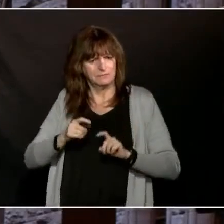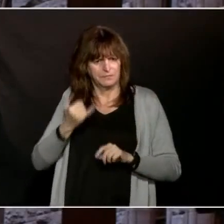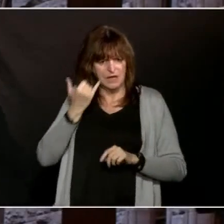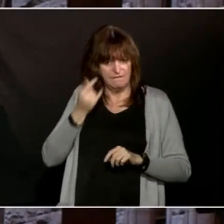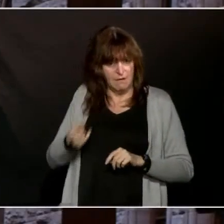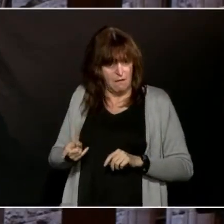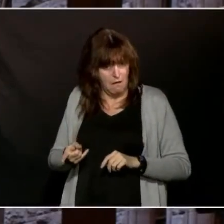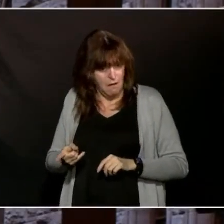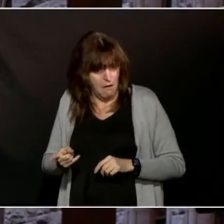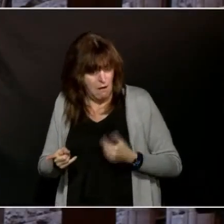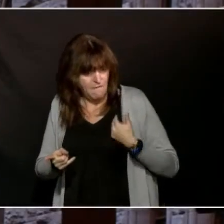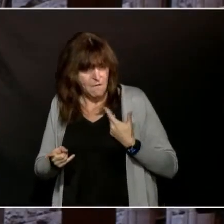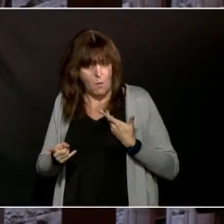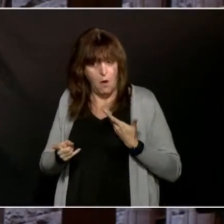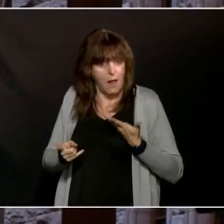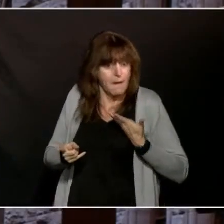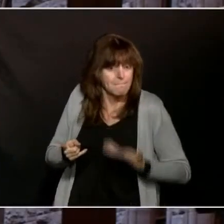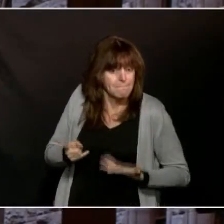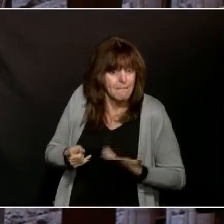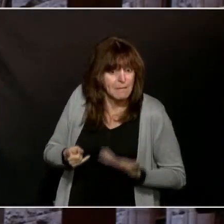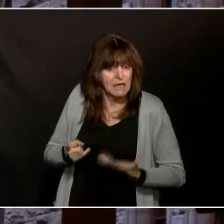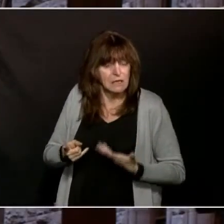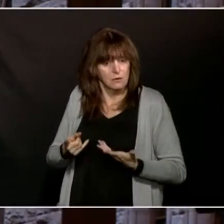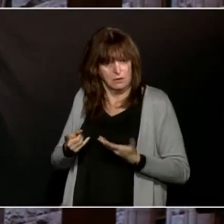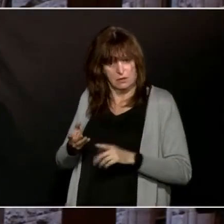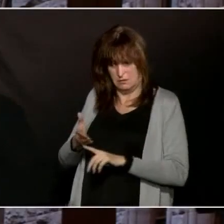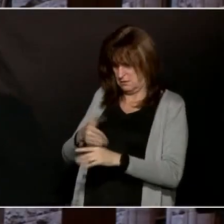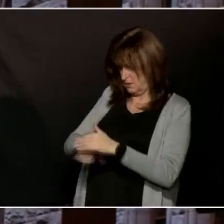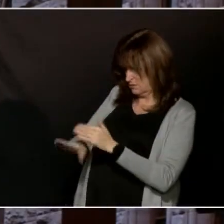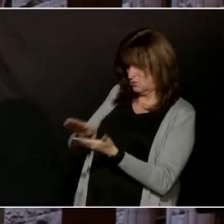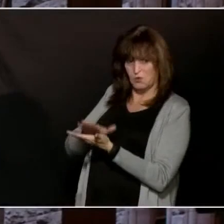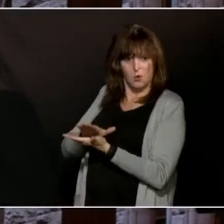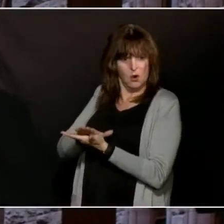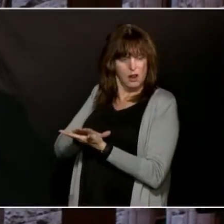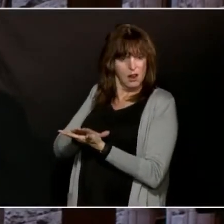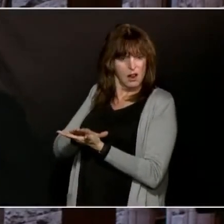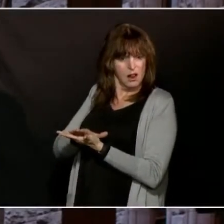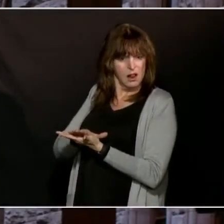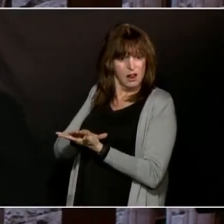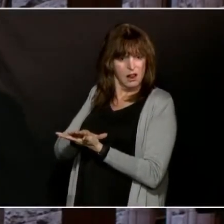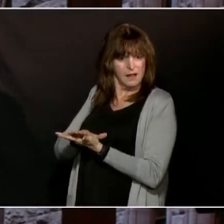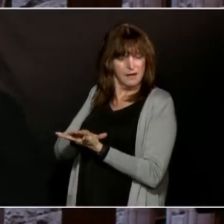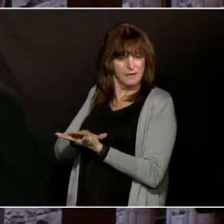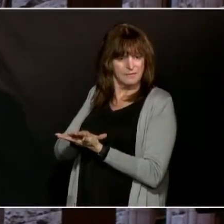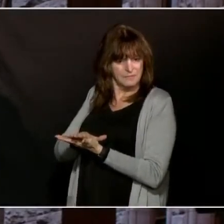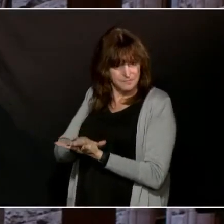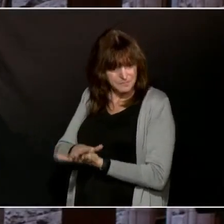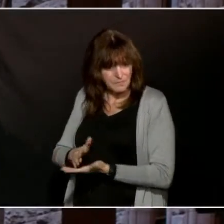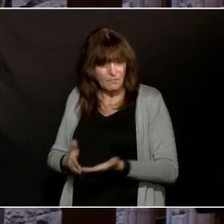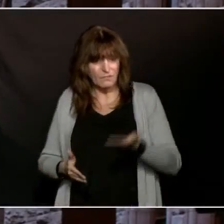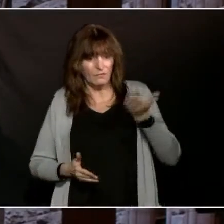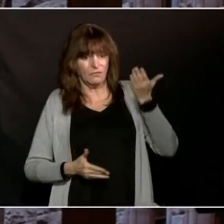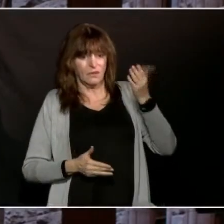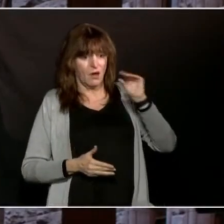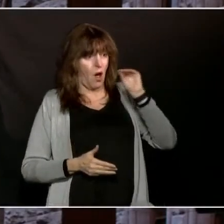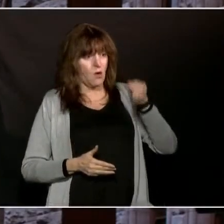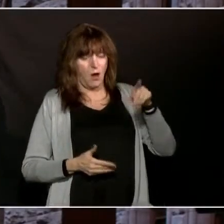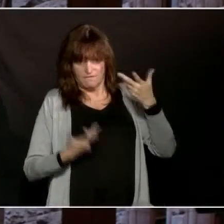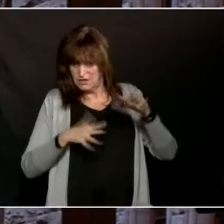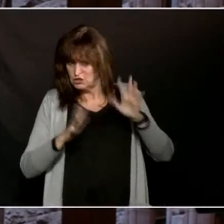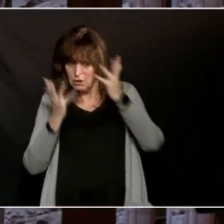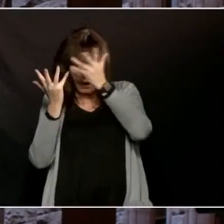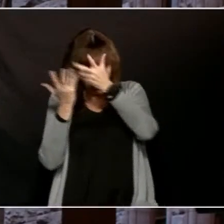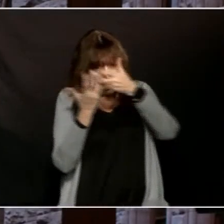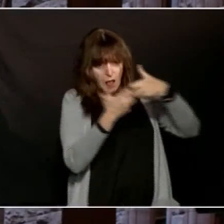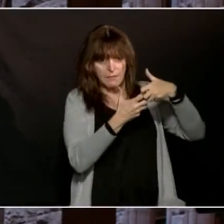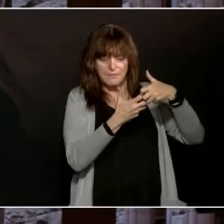systems before they get to the school, as we have done already in some cases, such as in Ottawa. On the other side, we're also reporting